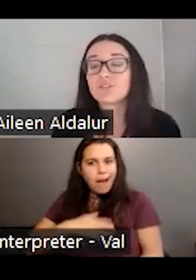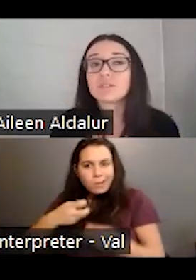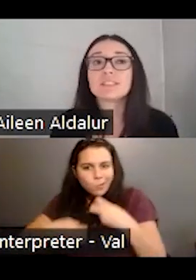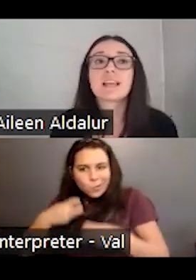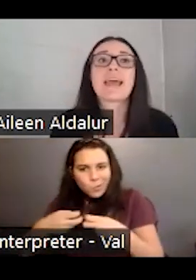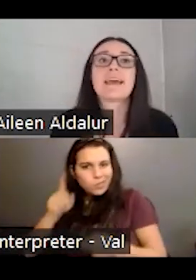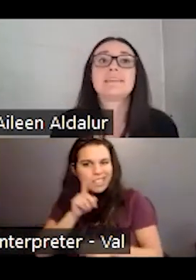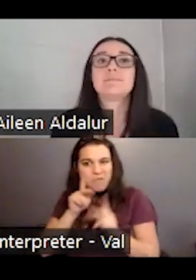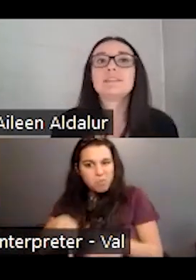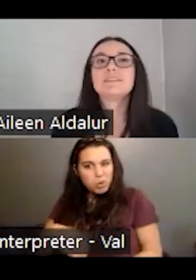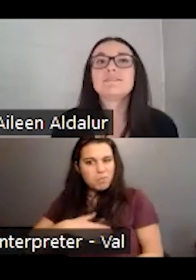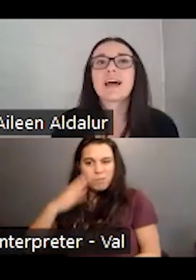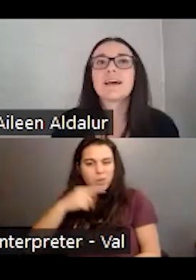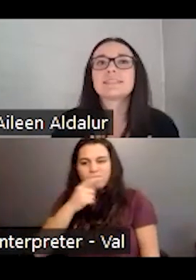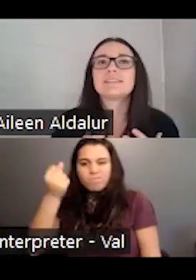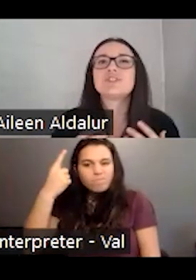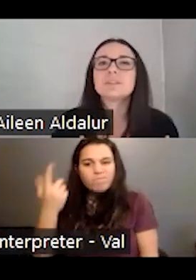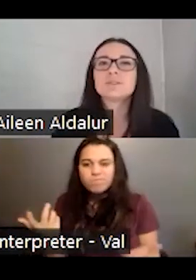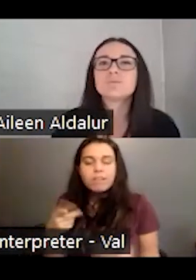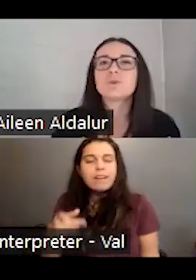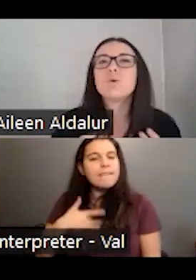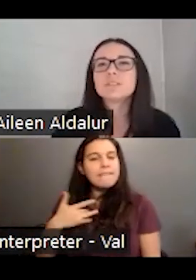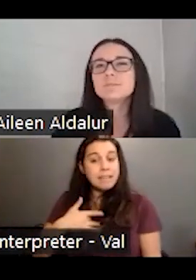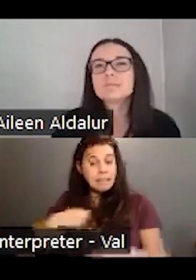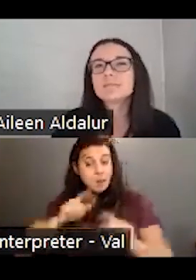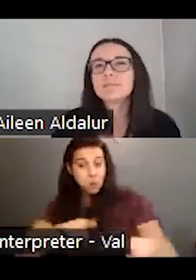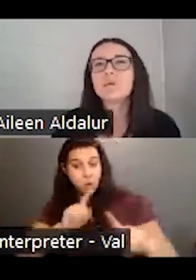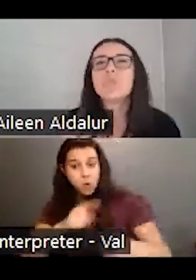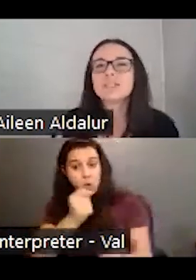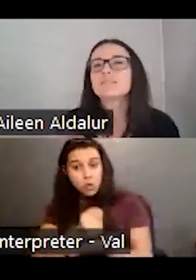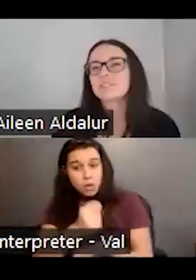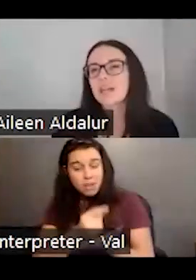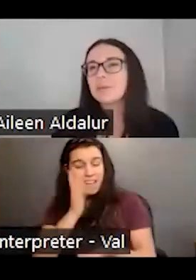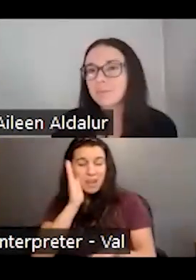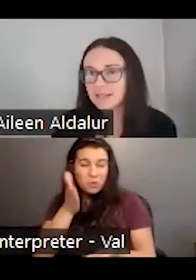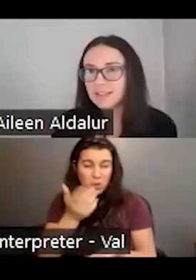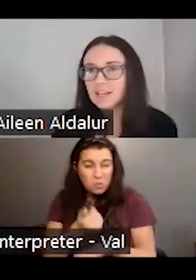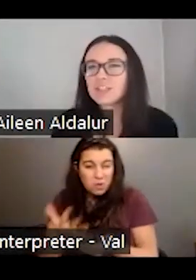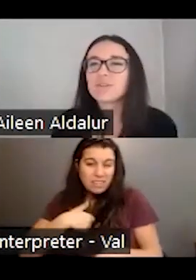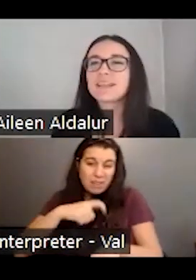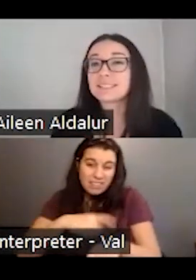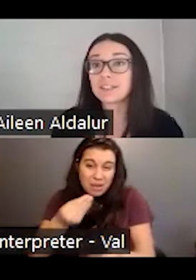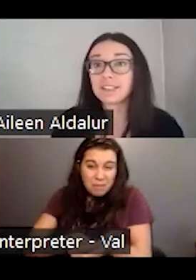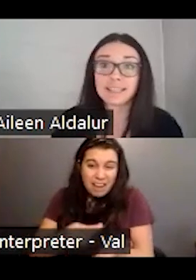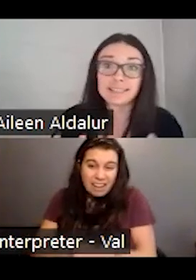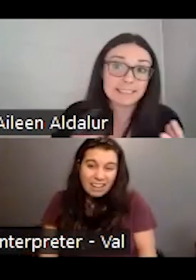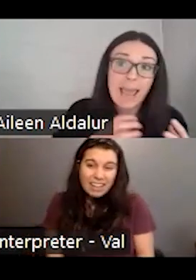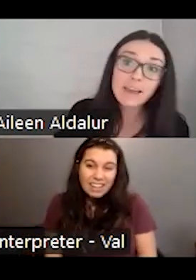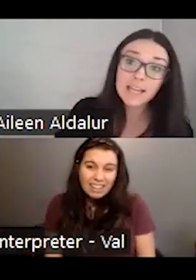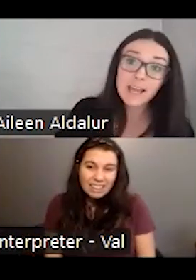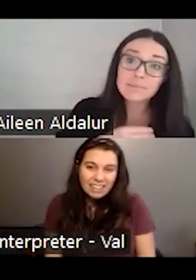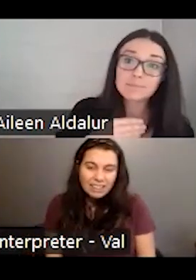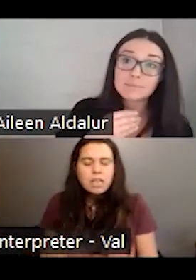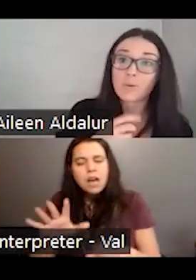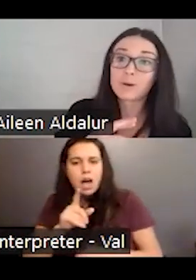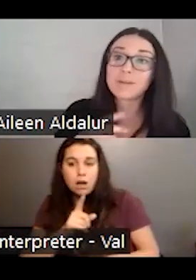deaf individuals, and they believed that attending treatment would ultimately be a waste of their time and money. So not necessarily that they didn't